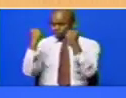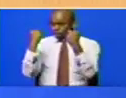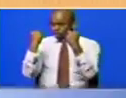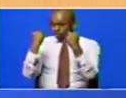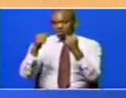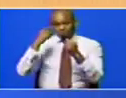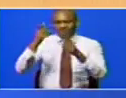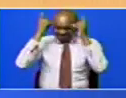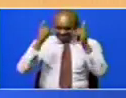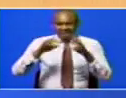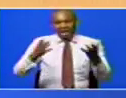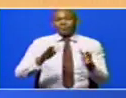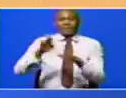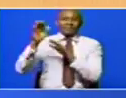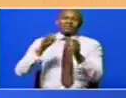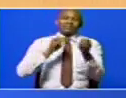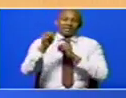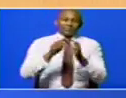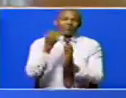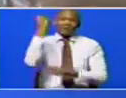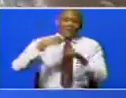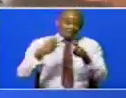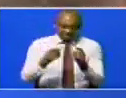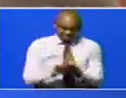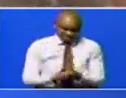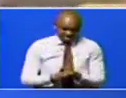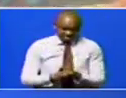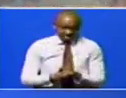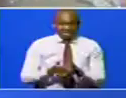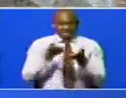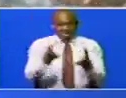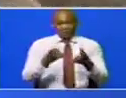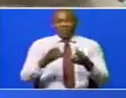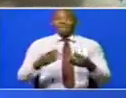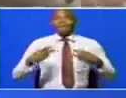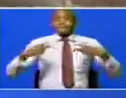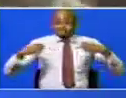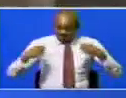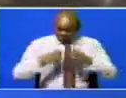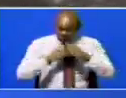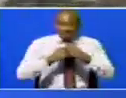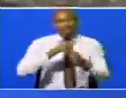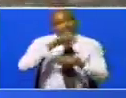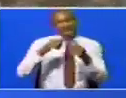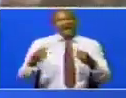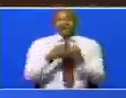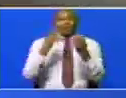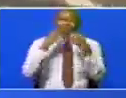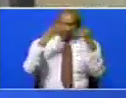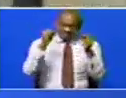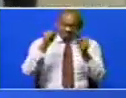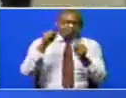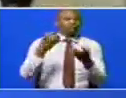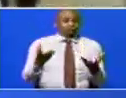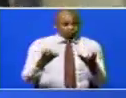will determine the affairs of the country for the next 5 years. Now, even as the standoff persists over the outcome of the presidential